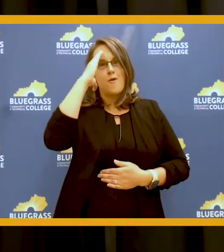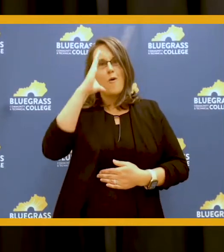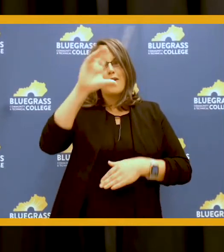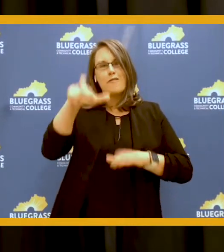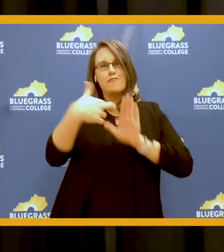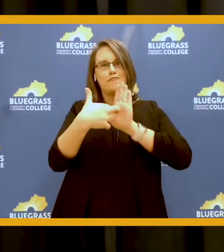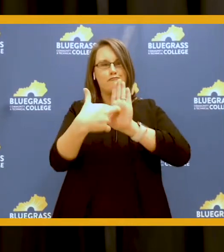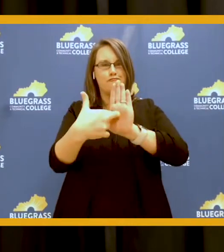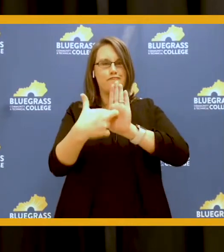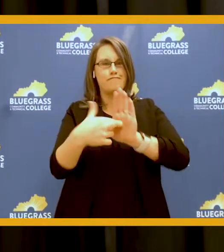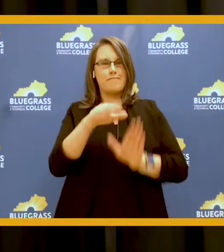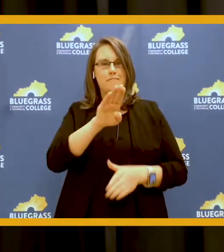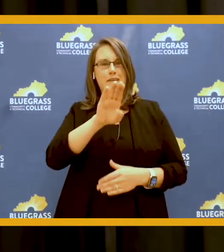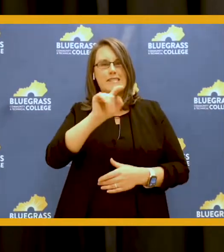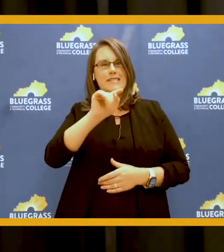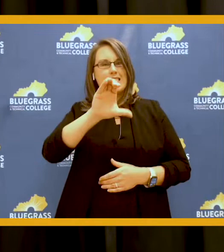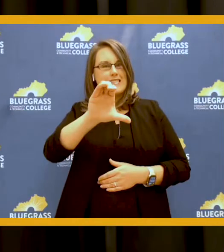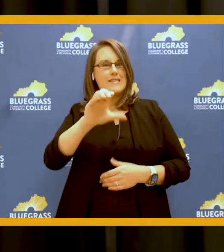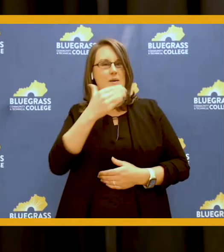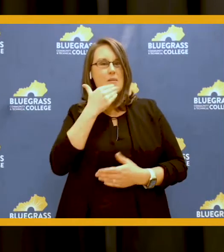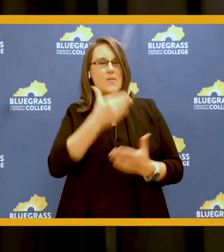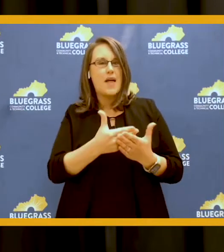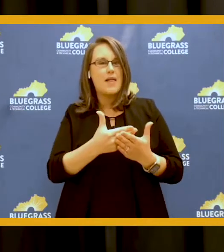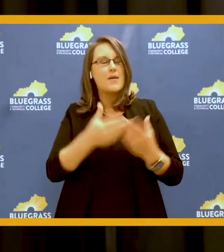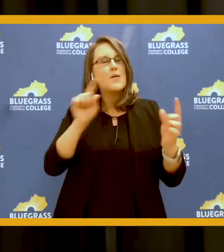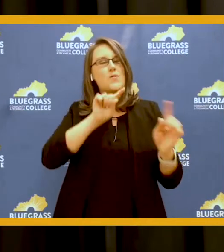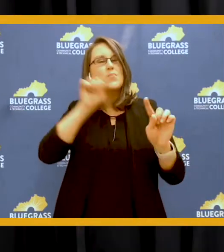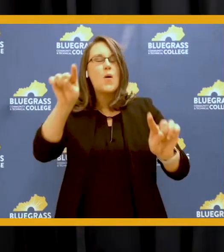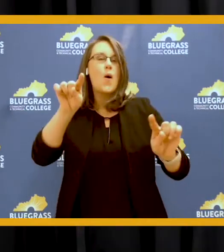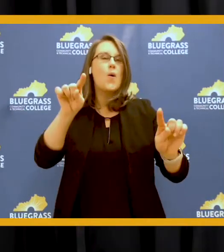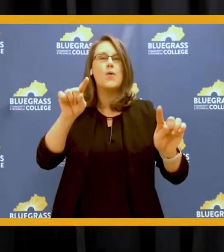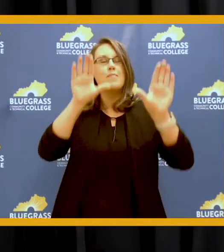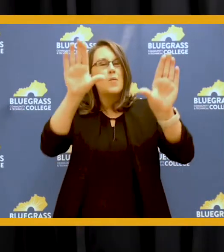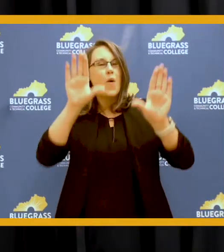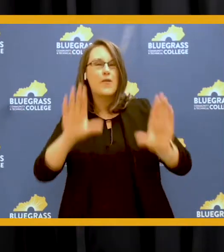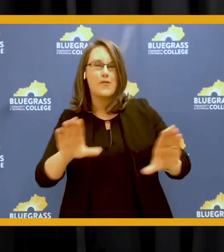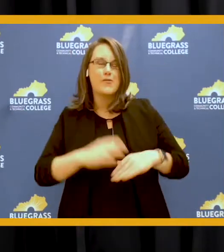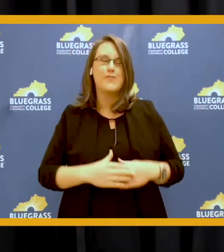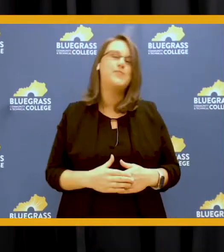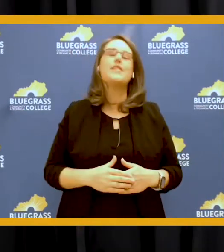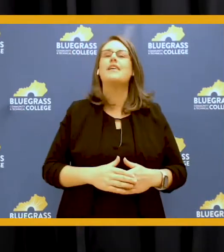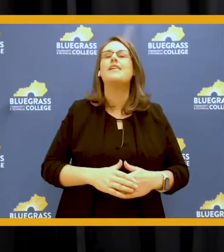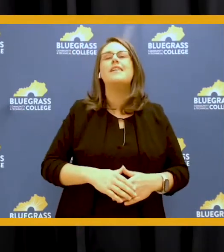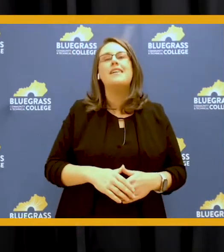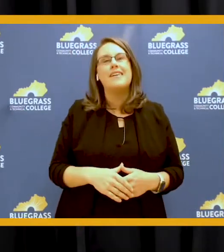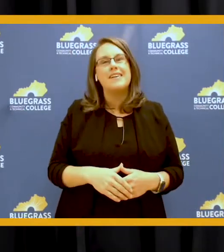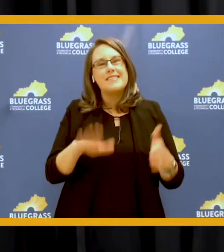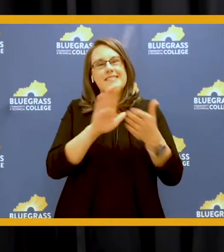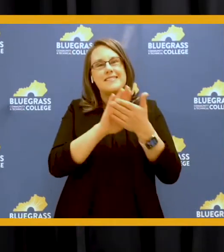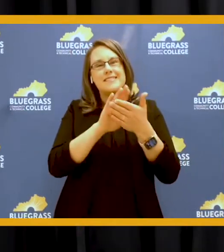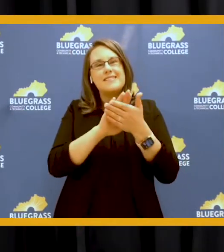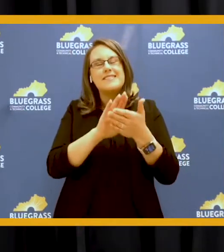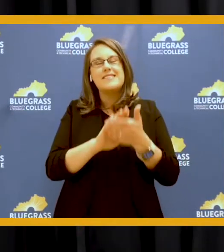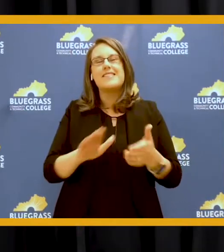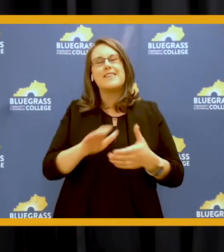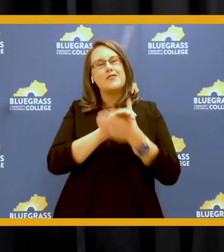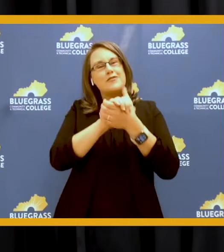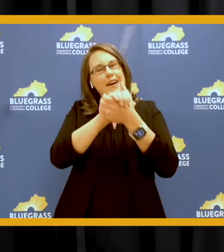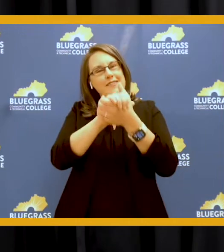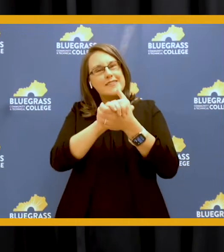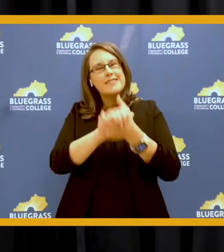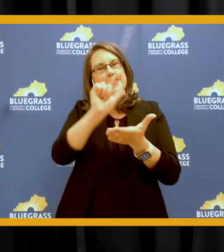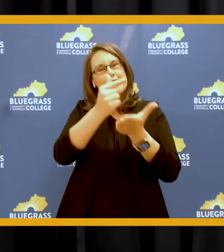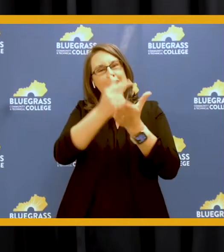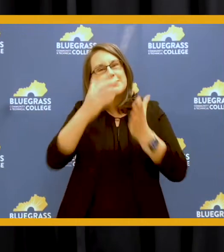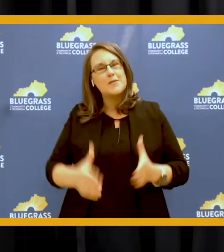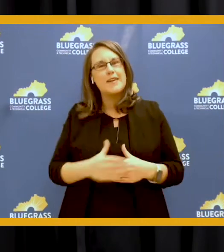represent BCTC well. Go and be great. Way to go, graduates. Congratulations from the Math and Statistics